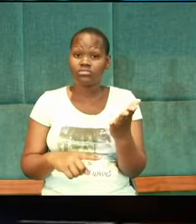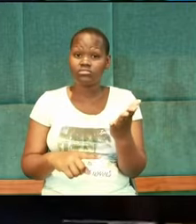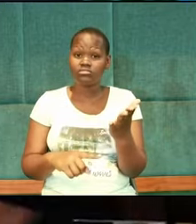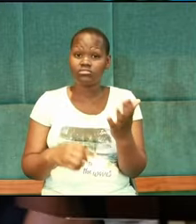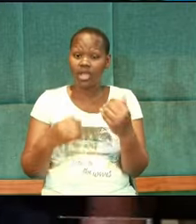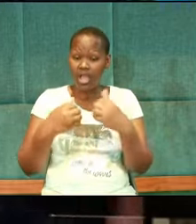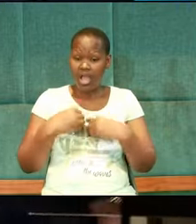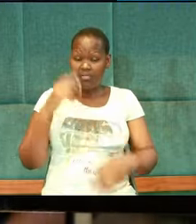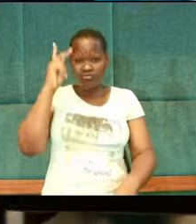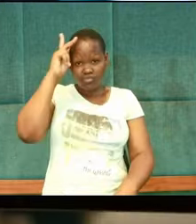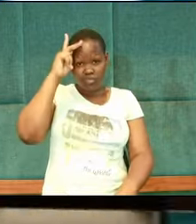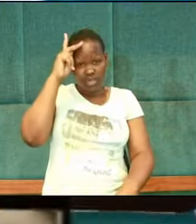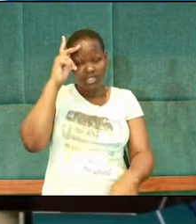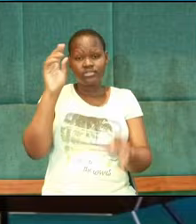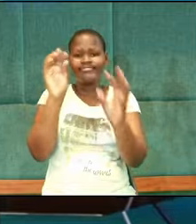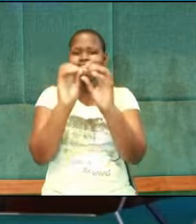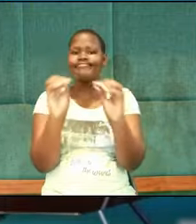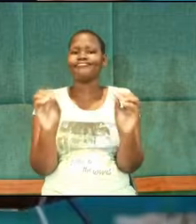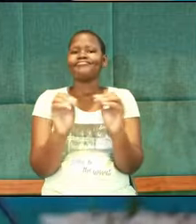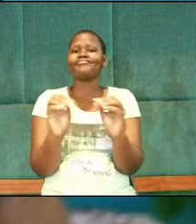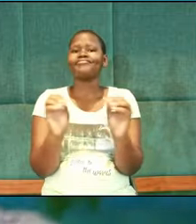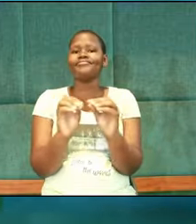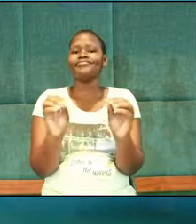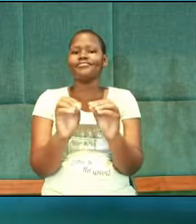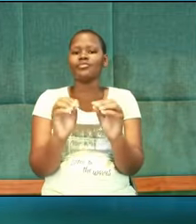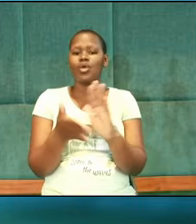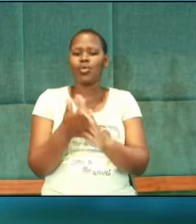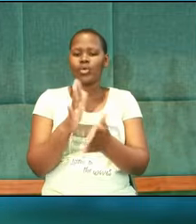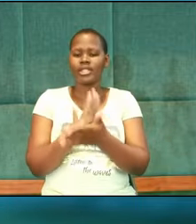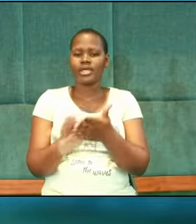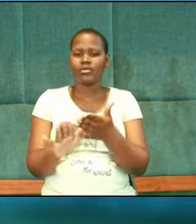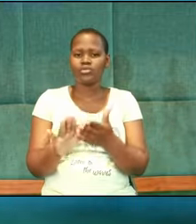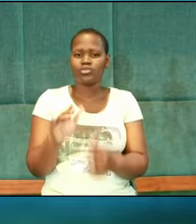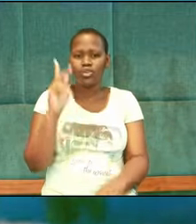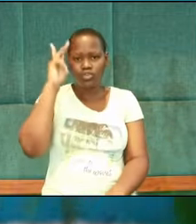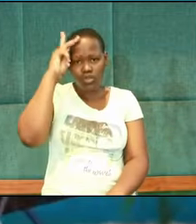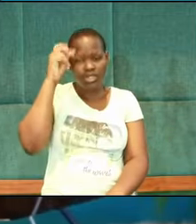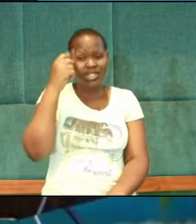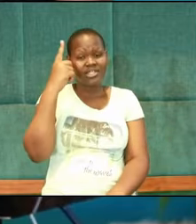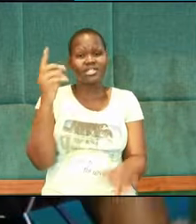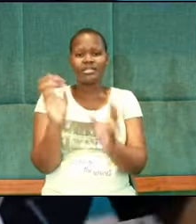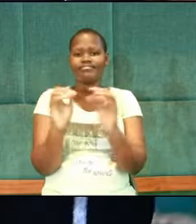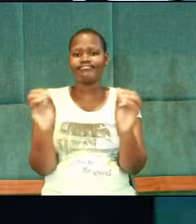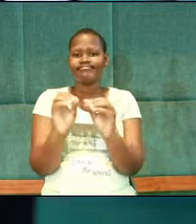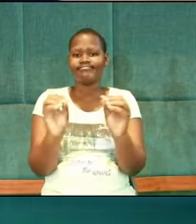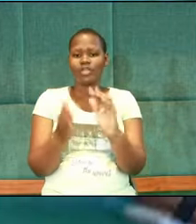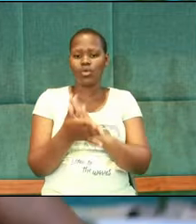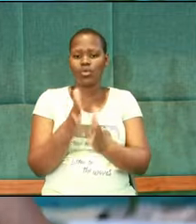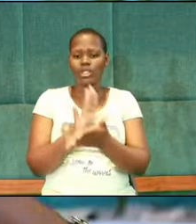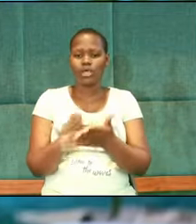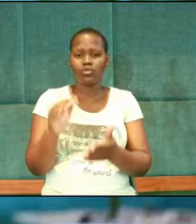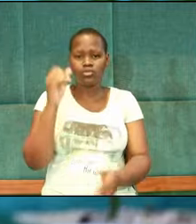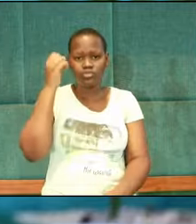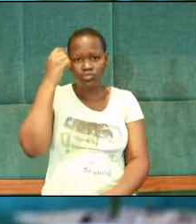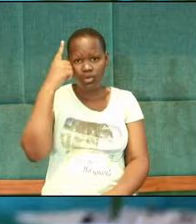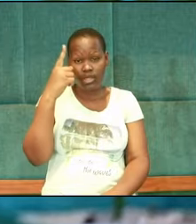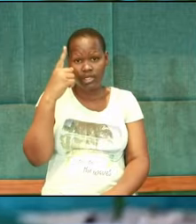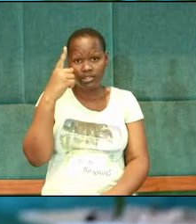Knowledge. Without knowledge, you can't understand. Without knowledge and understanding, you have no